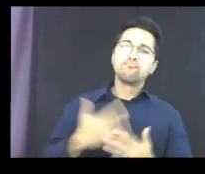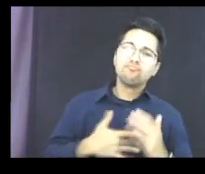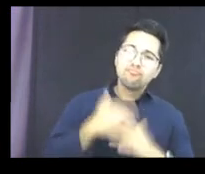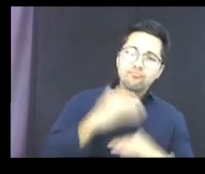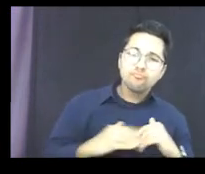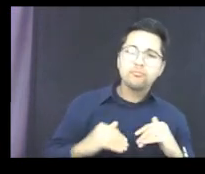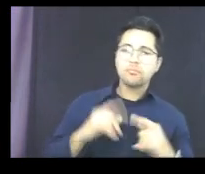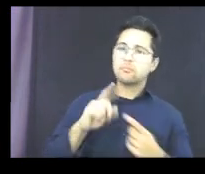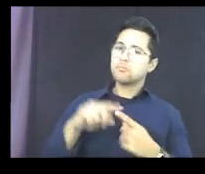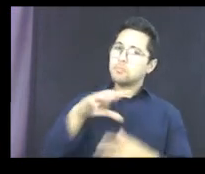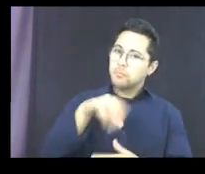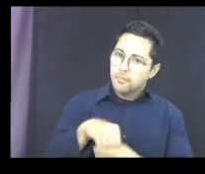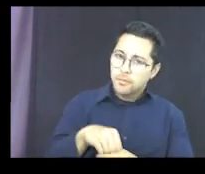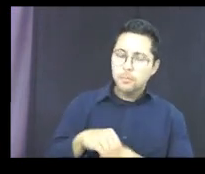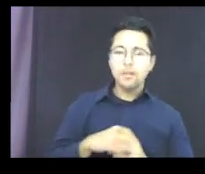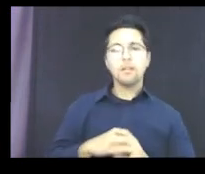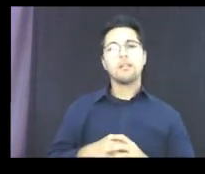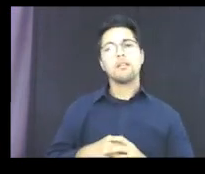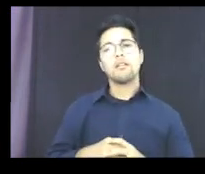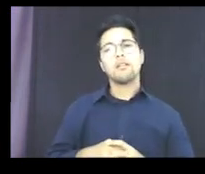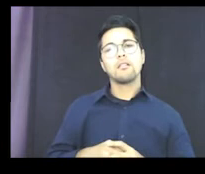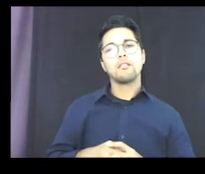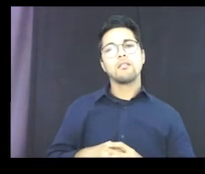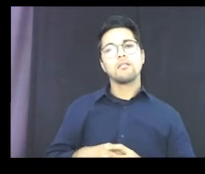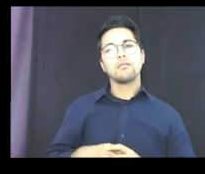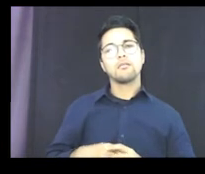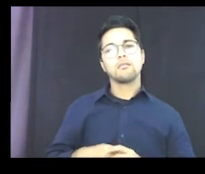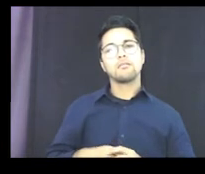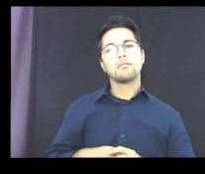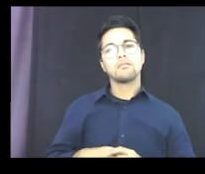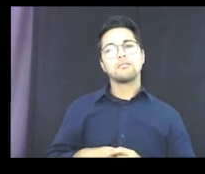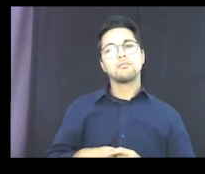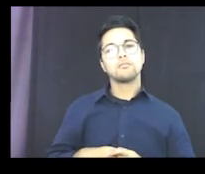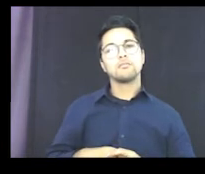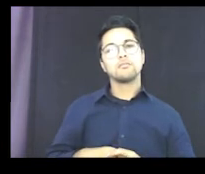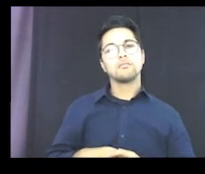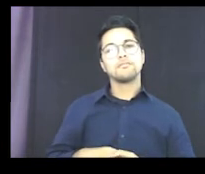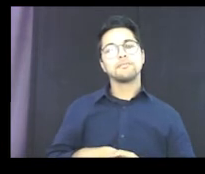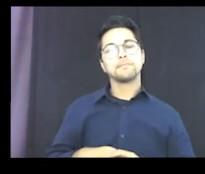comfortable to participate. And I